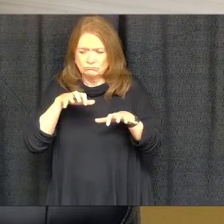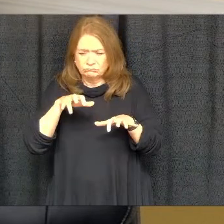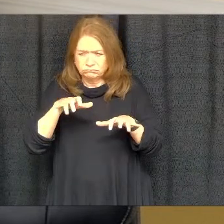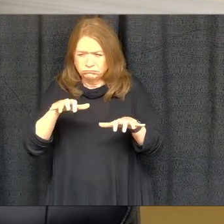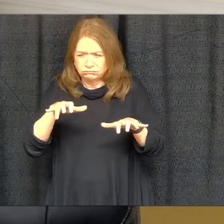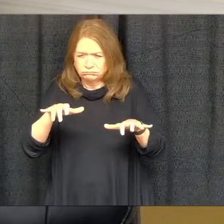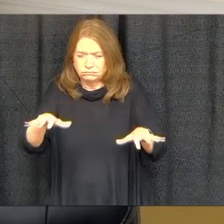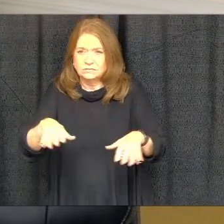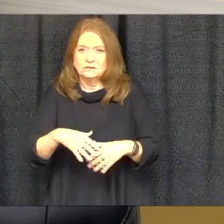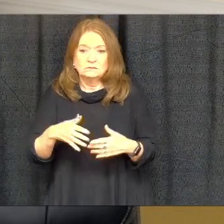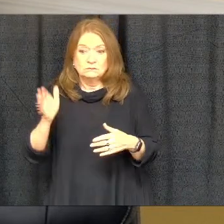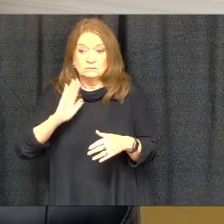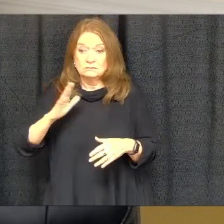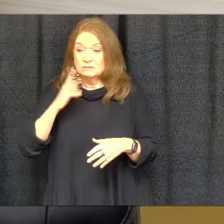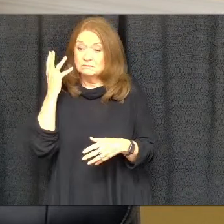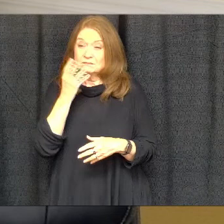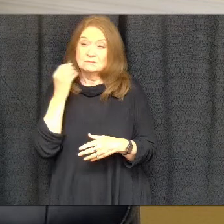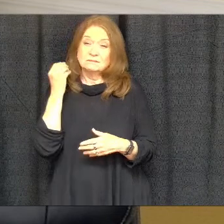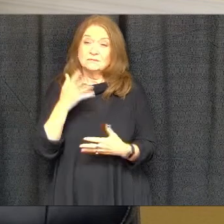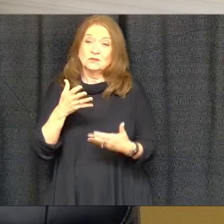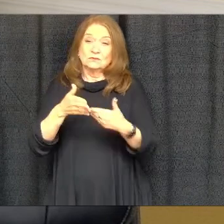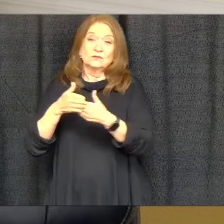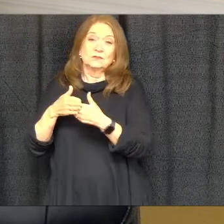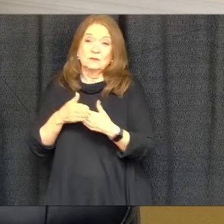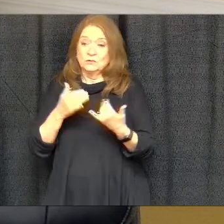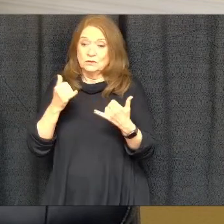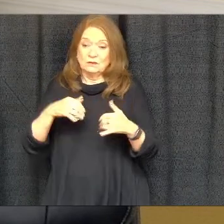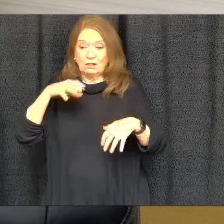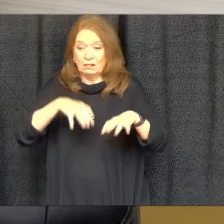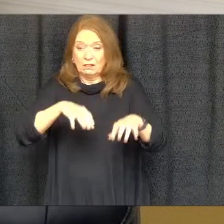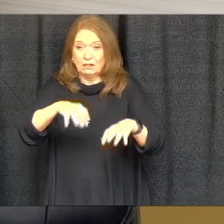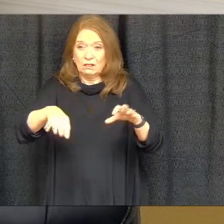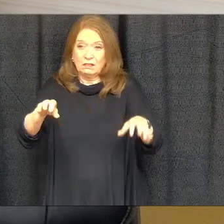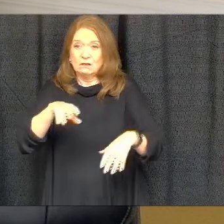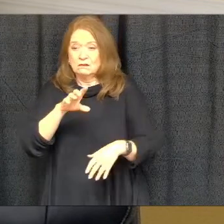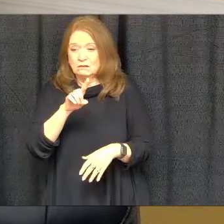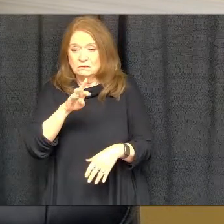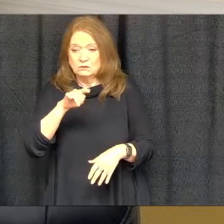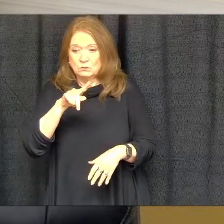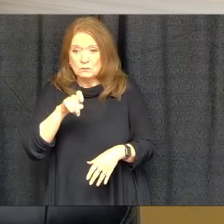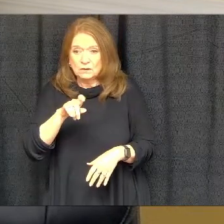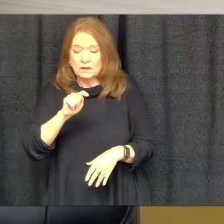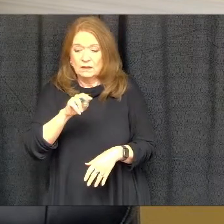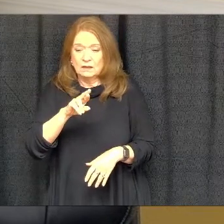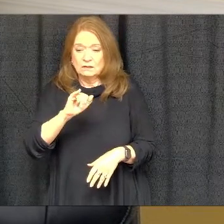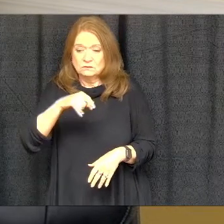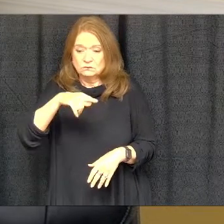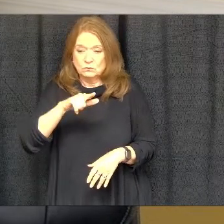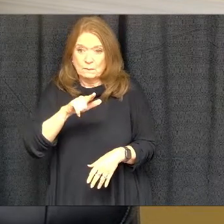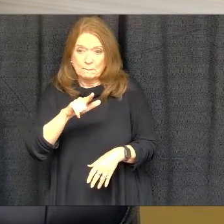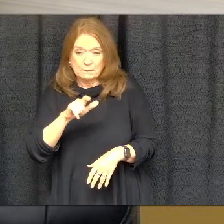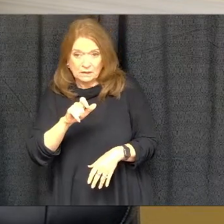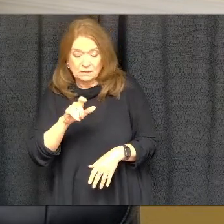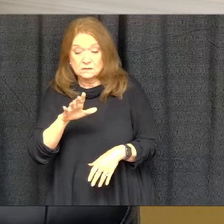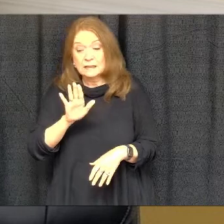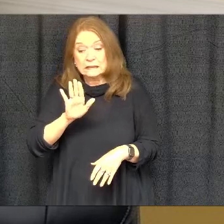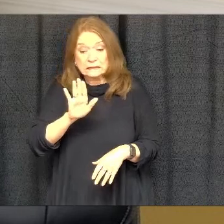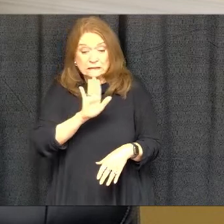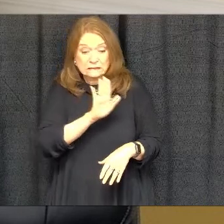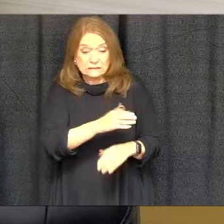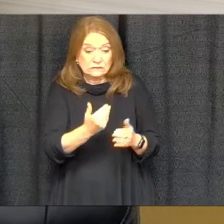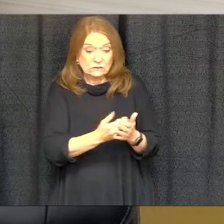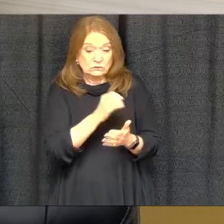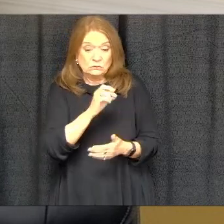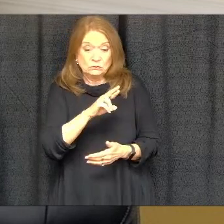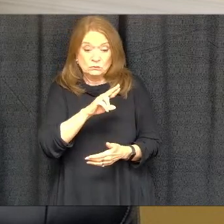once beautiful neighborhood. And his ordinance, nothing against Mr. Tender, I know what he wants to do, but it should have been